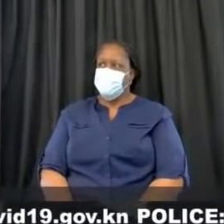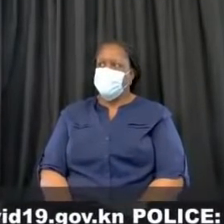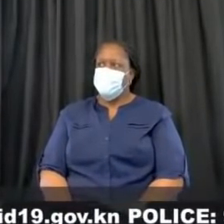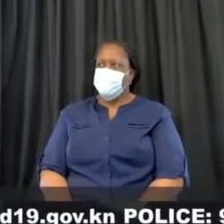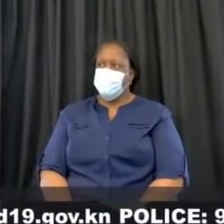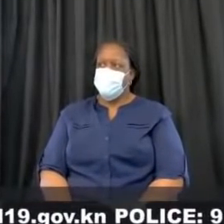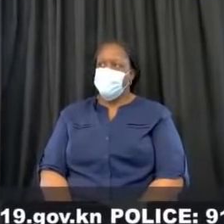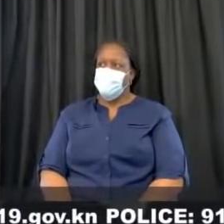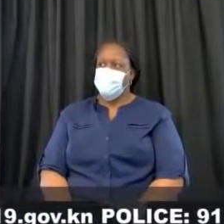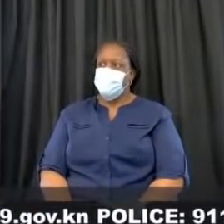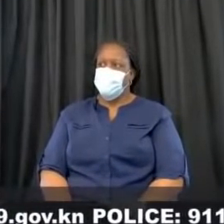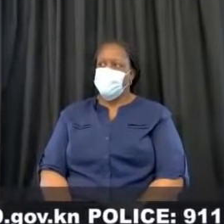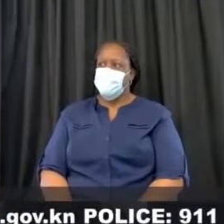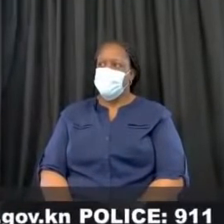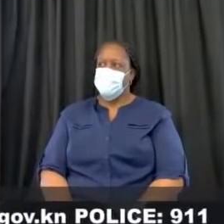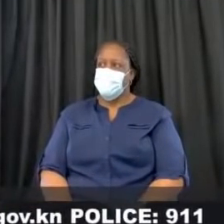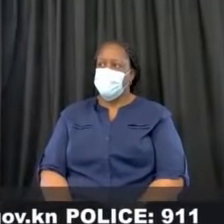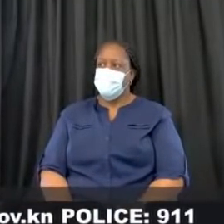Thank you.